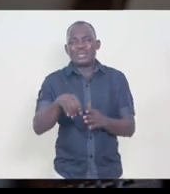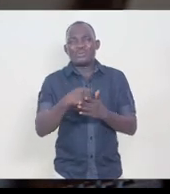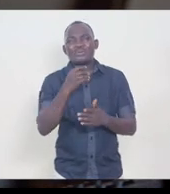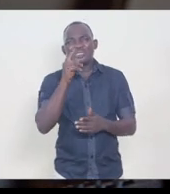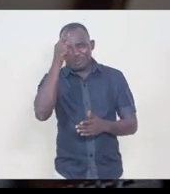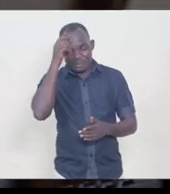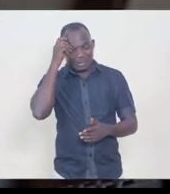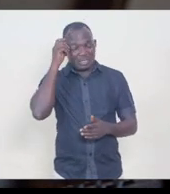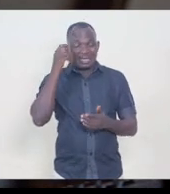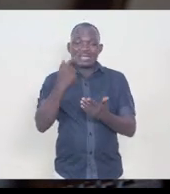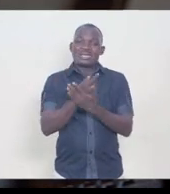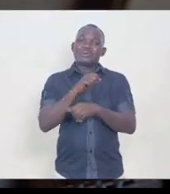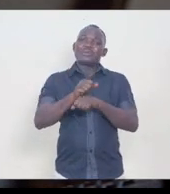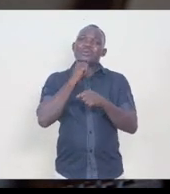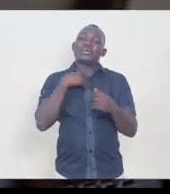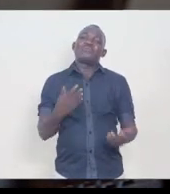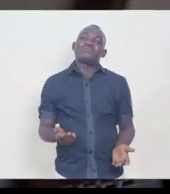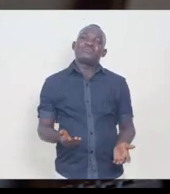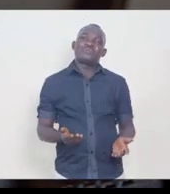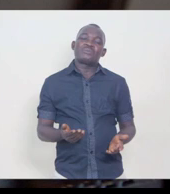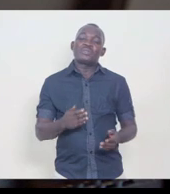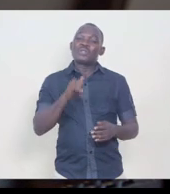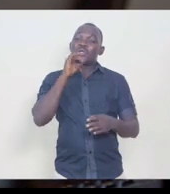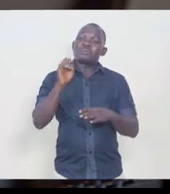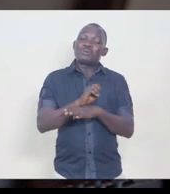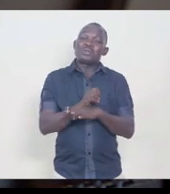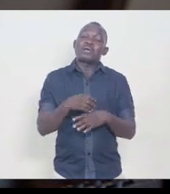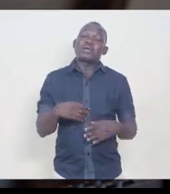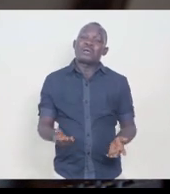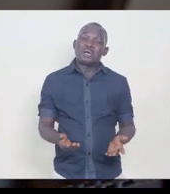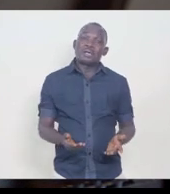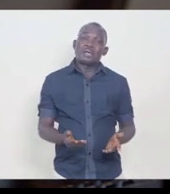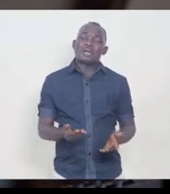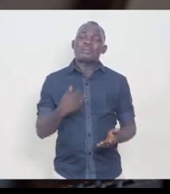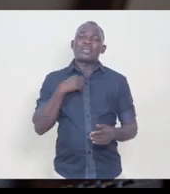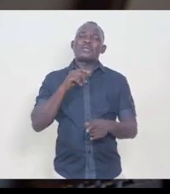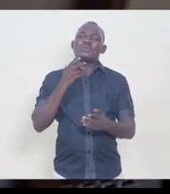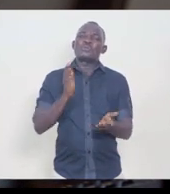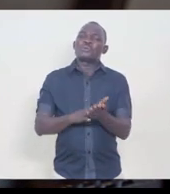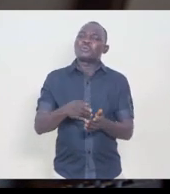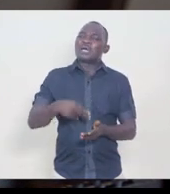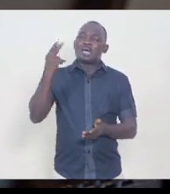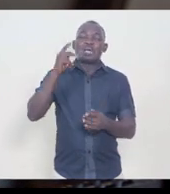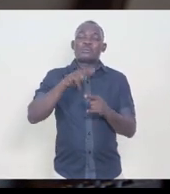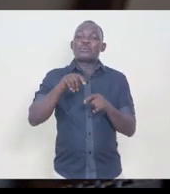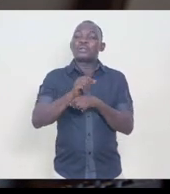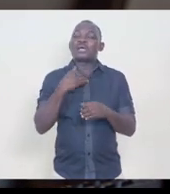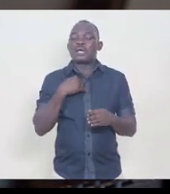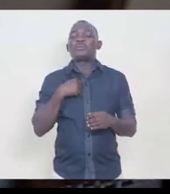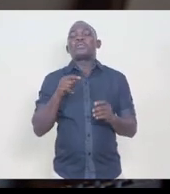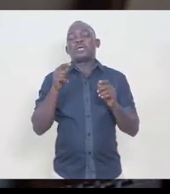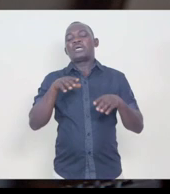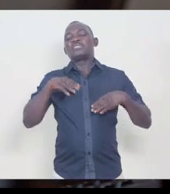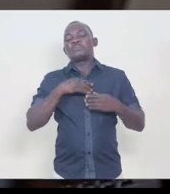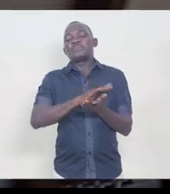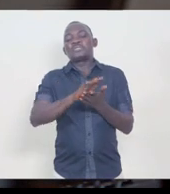There's no work in the country, you know this. Unemployment rates have reached unprecedented levels in the last 3 years. So you see that I do this